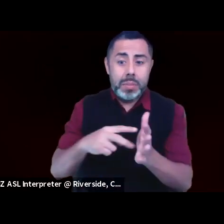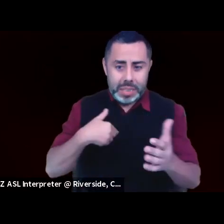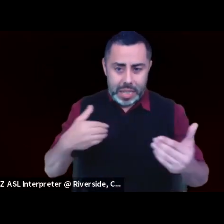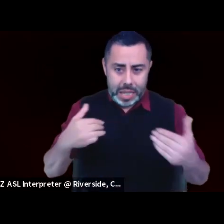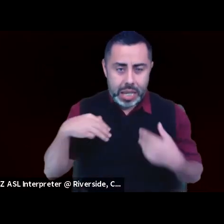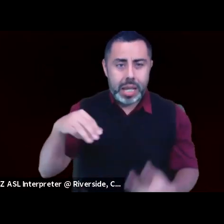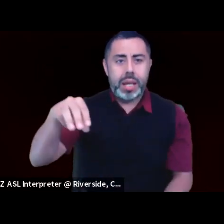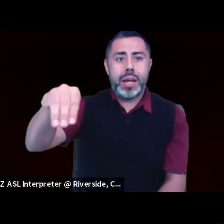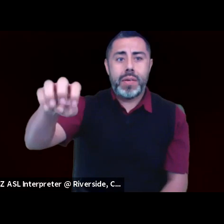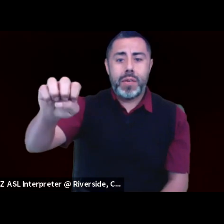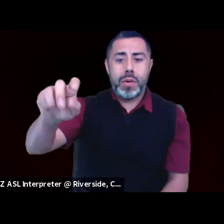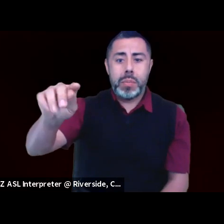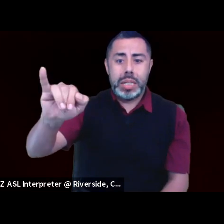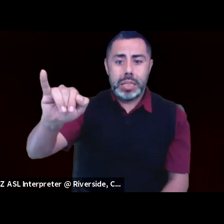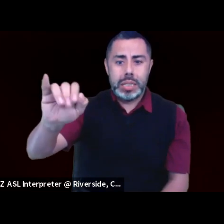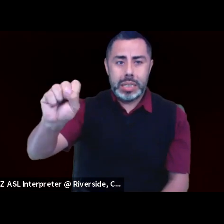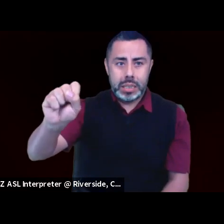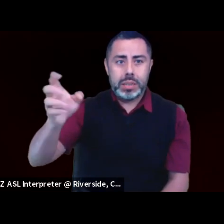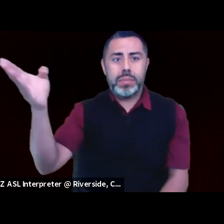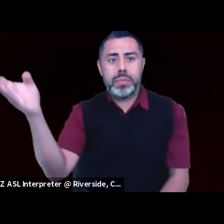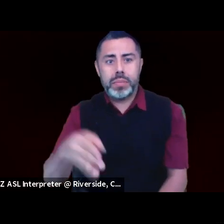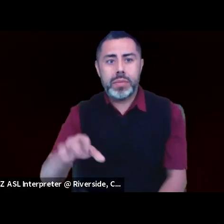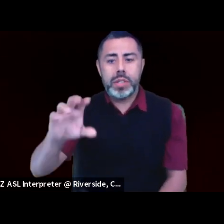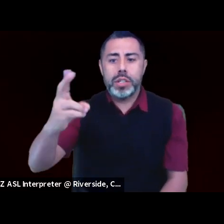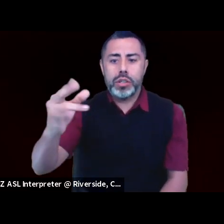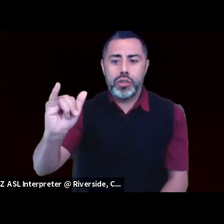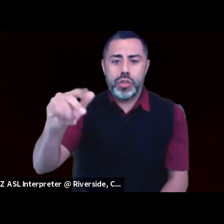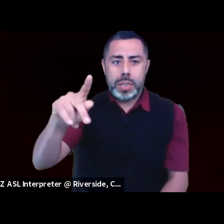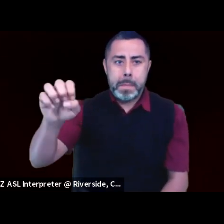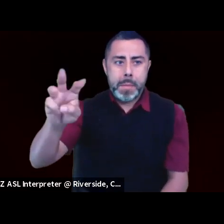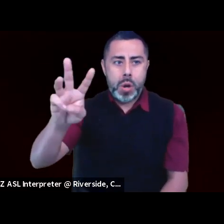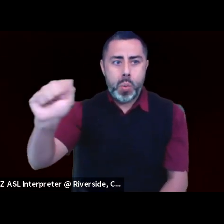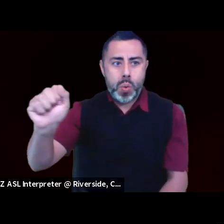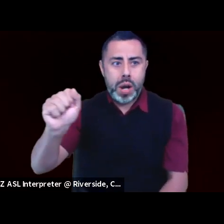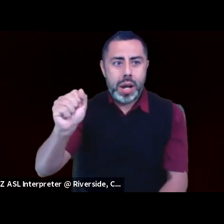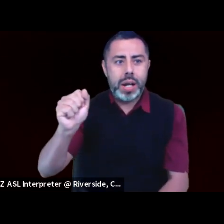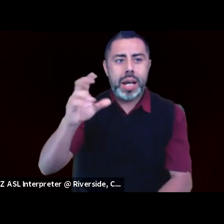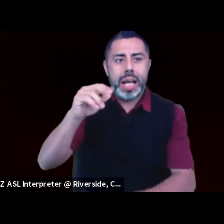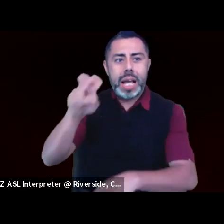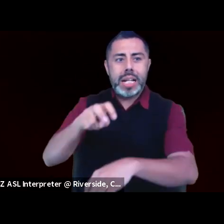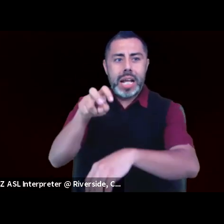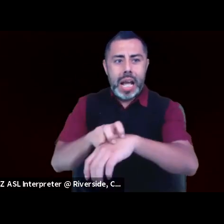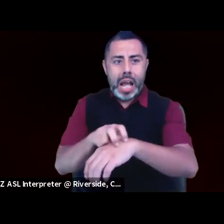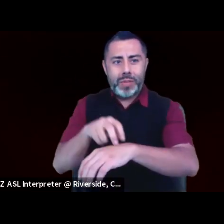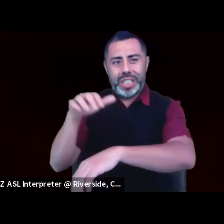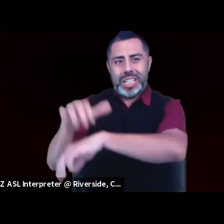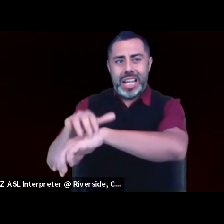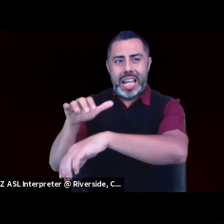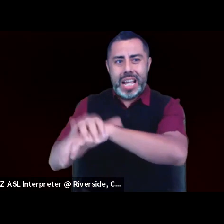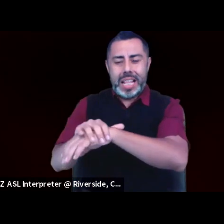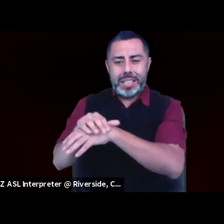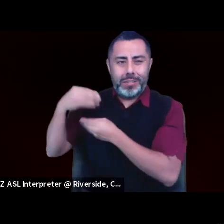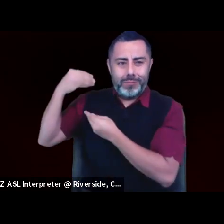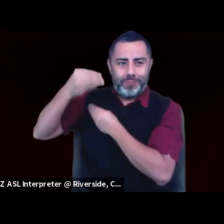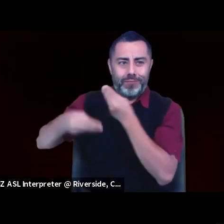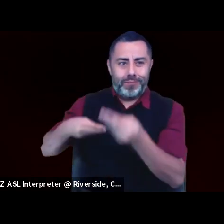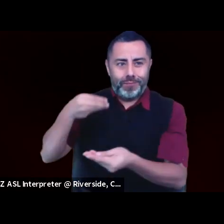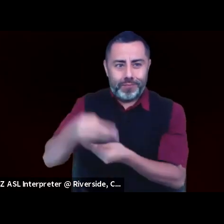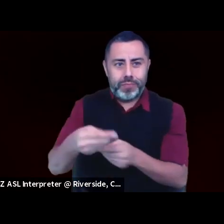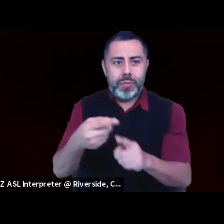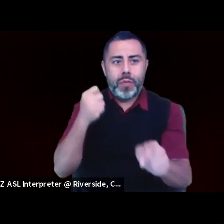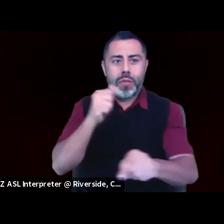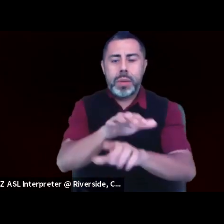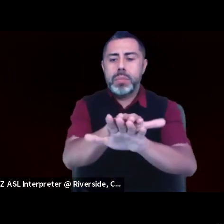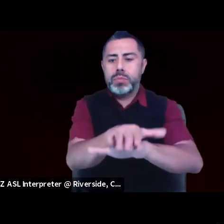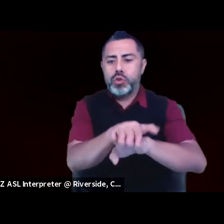heritage that comes from the Turtle Mountains, which is the southern part of Manitoba and the northern part of North Dakota. My